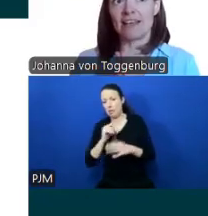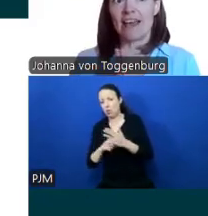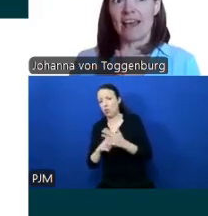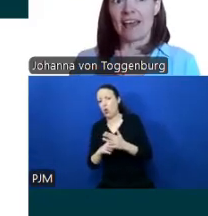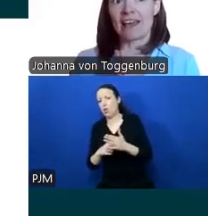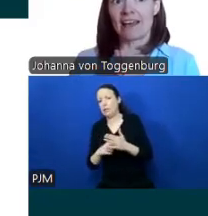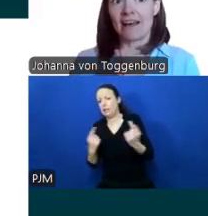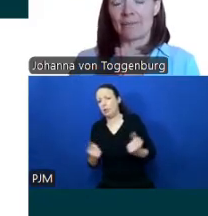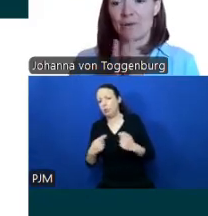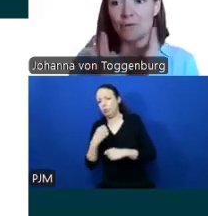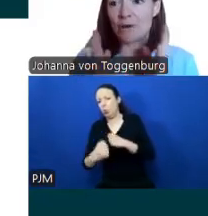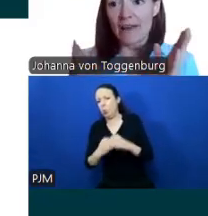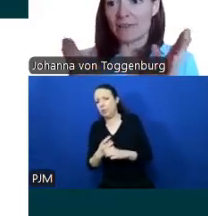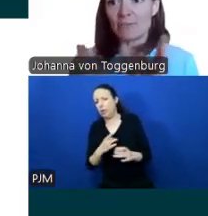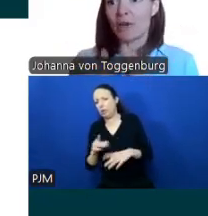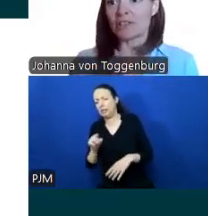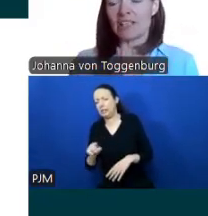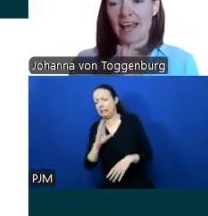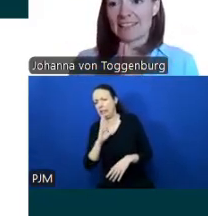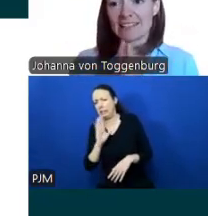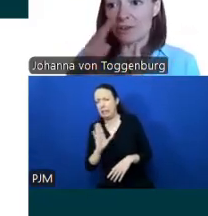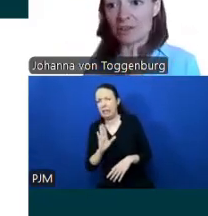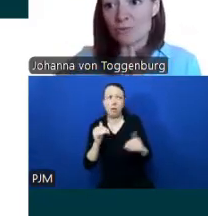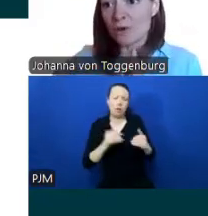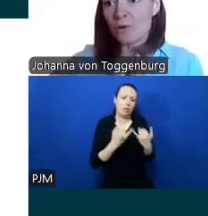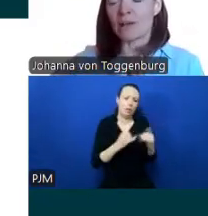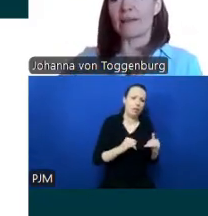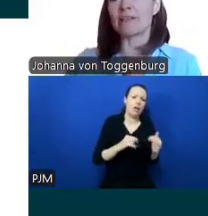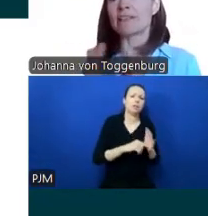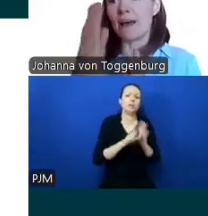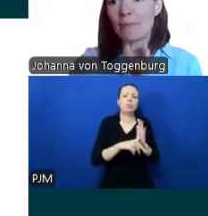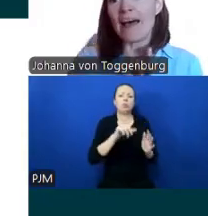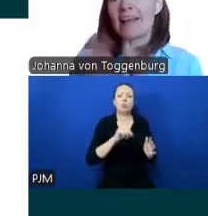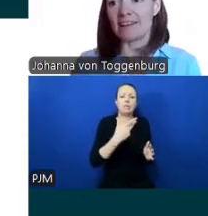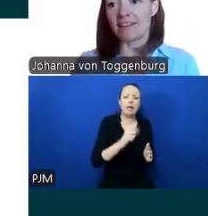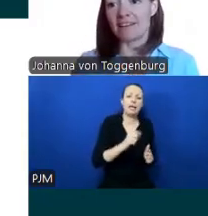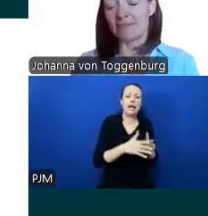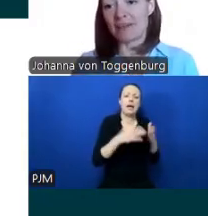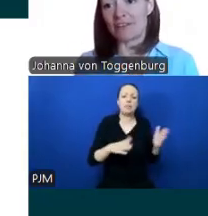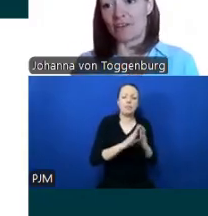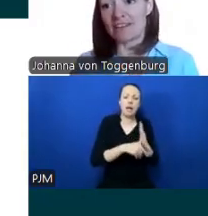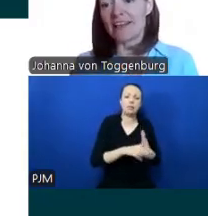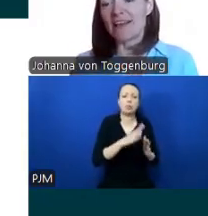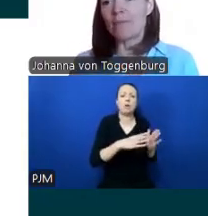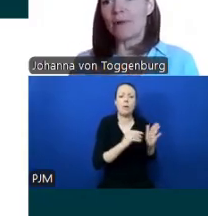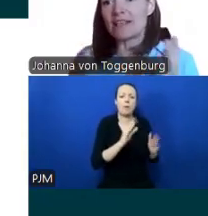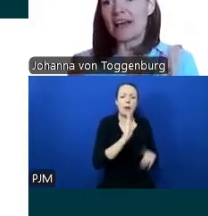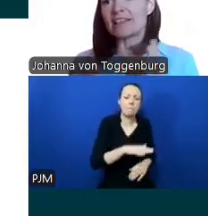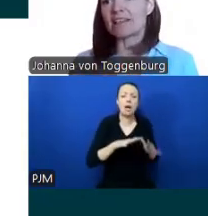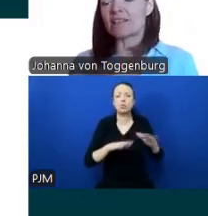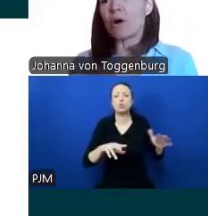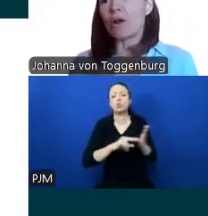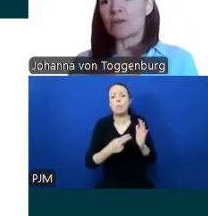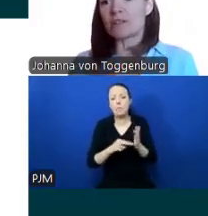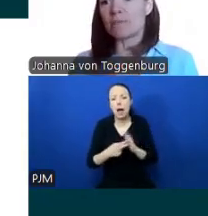has a climate model and is going to do a whole climate plan based on this. But